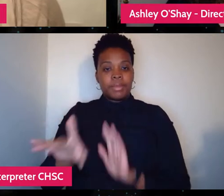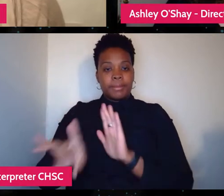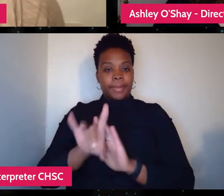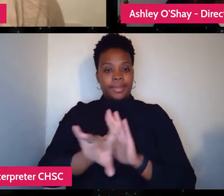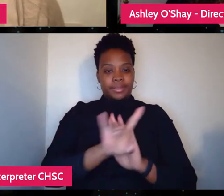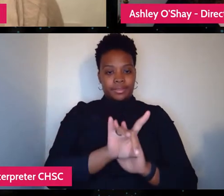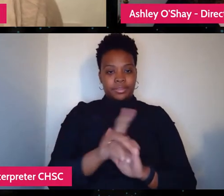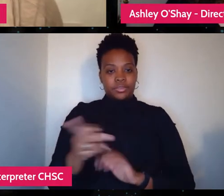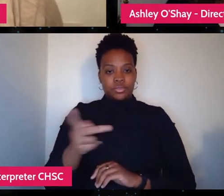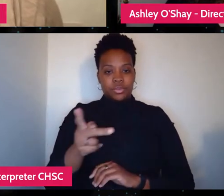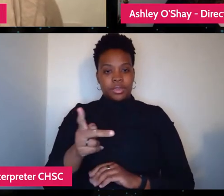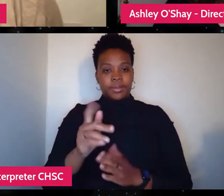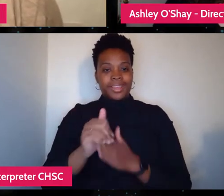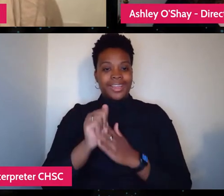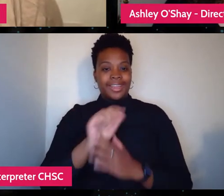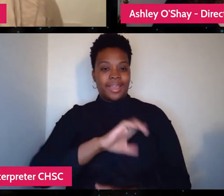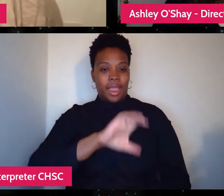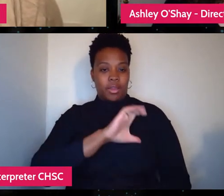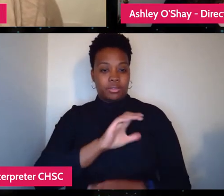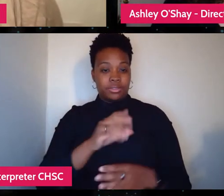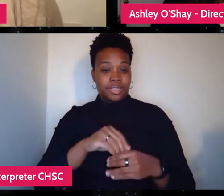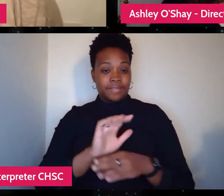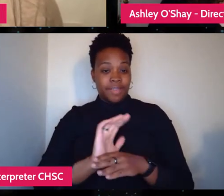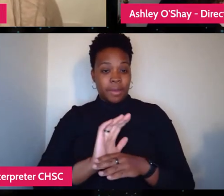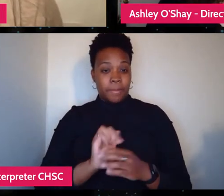to be lead characters in the film.